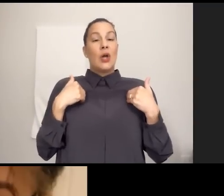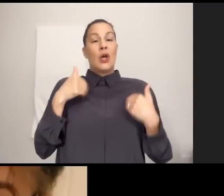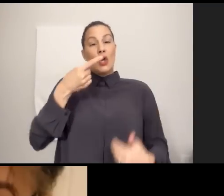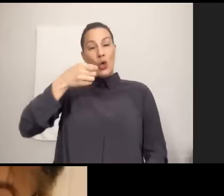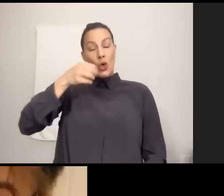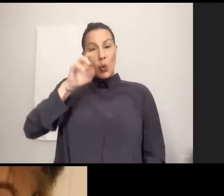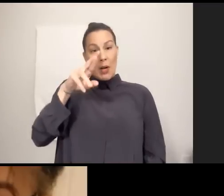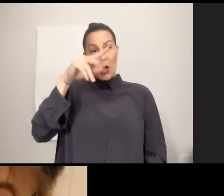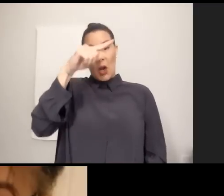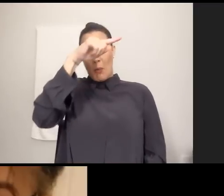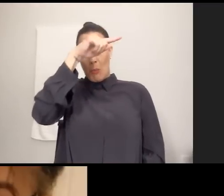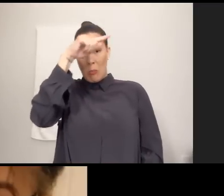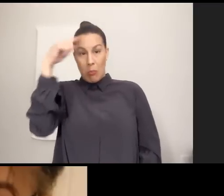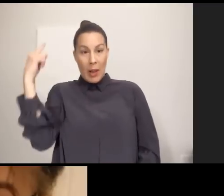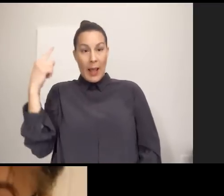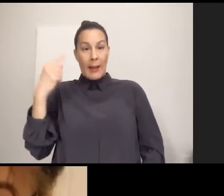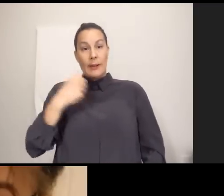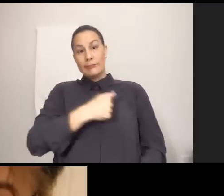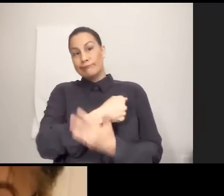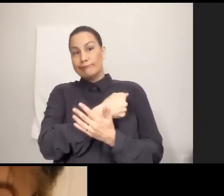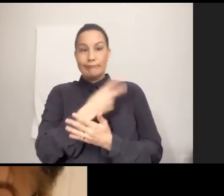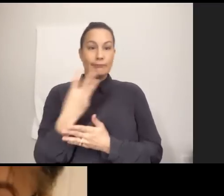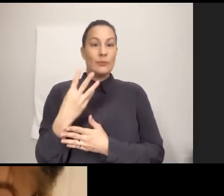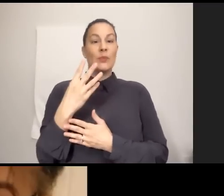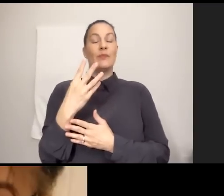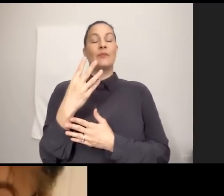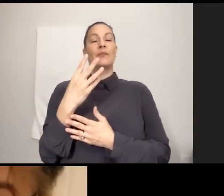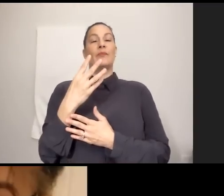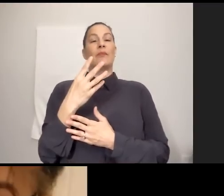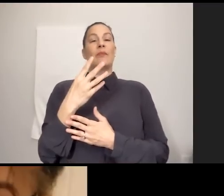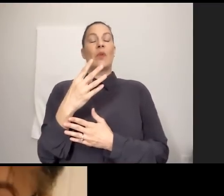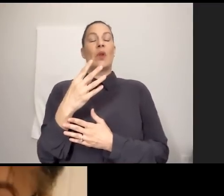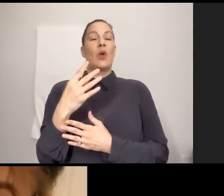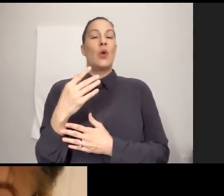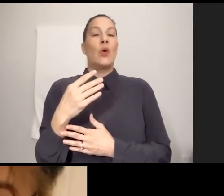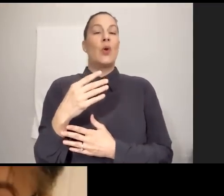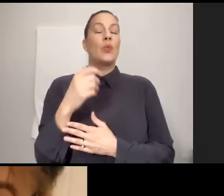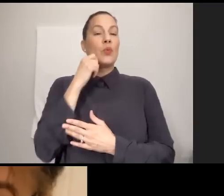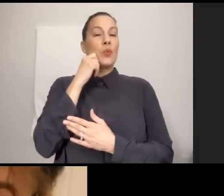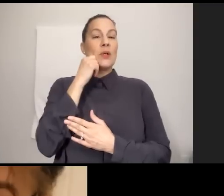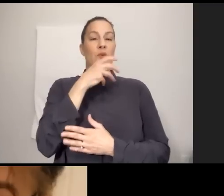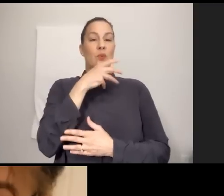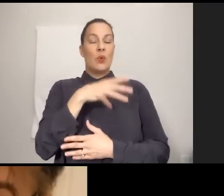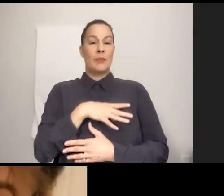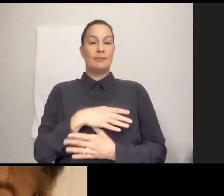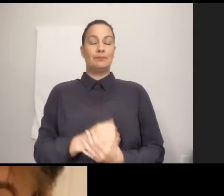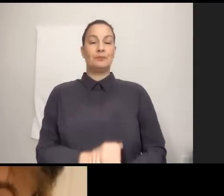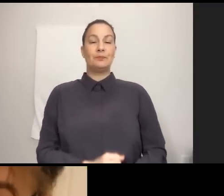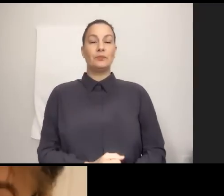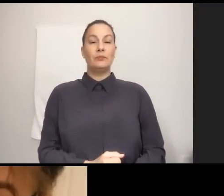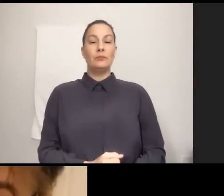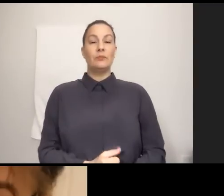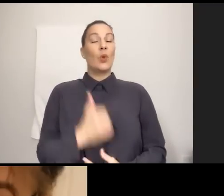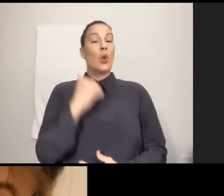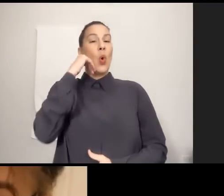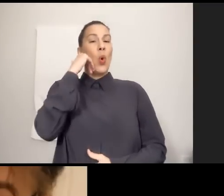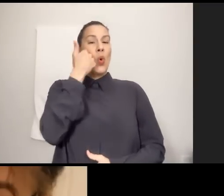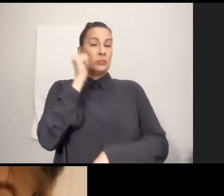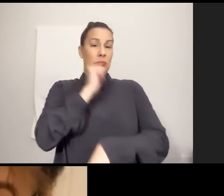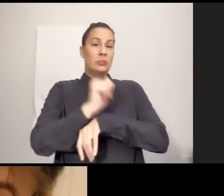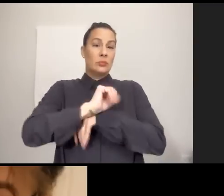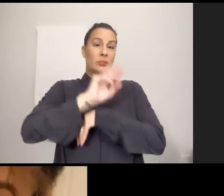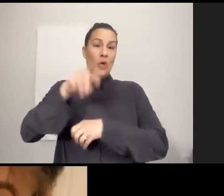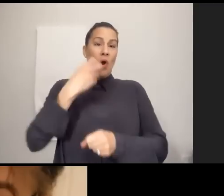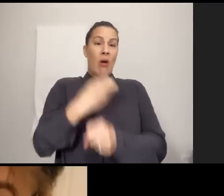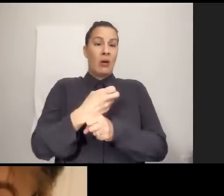to celebrate International Whores Day. Whores are the hardest working people I know, and I'm proud to be in their